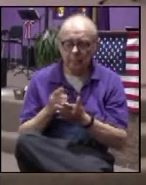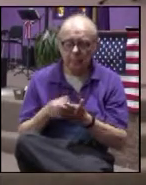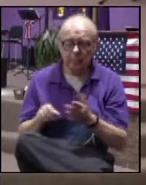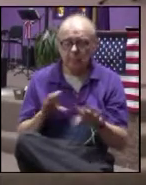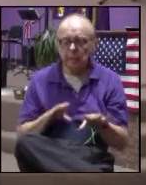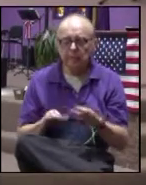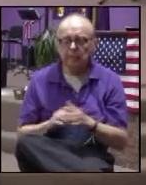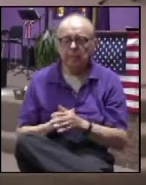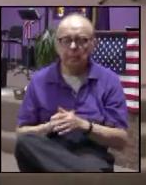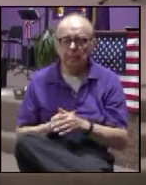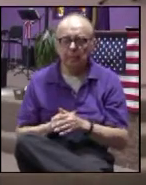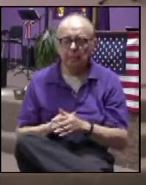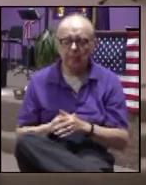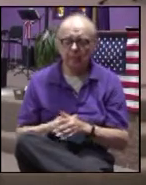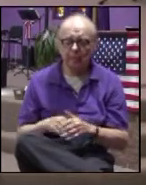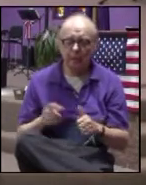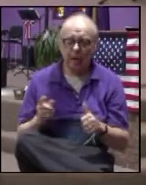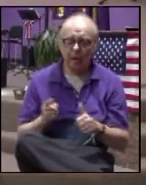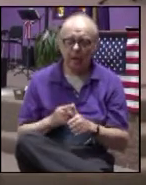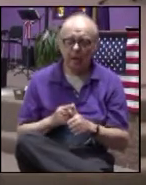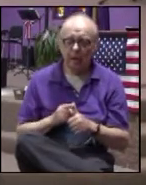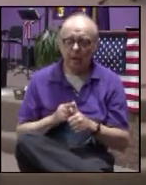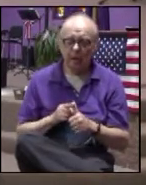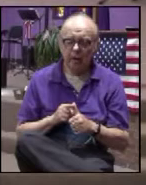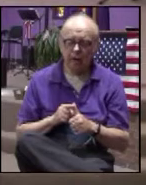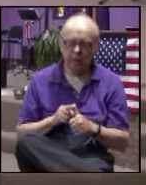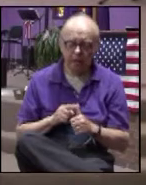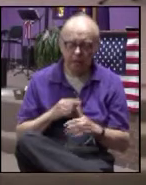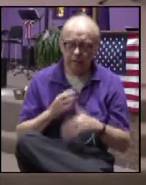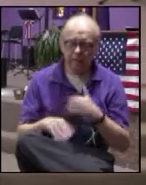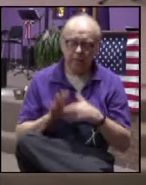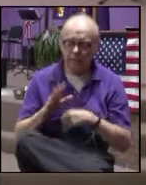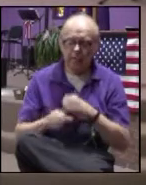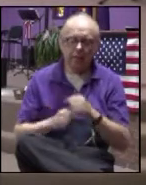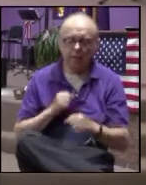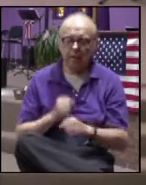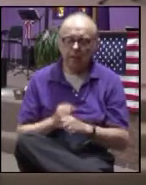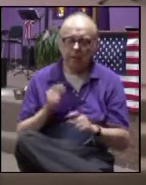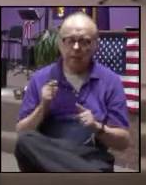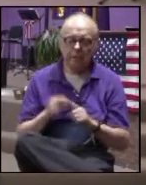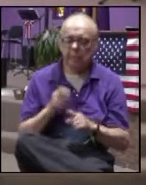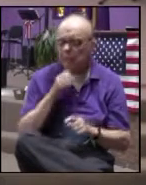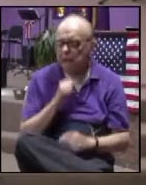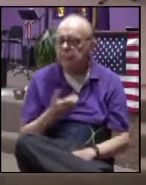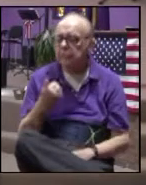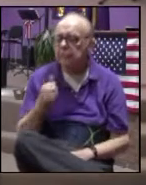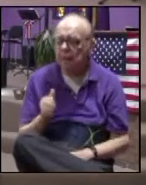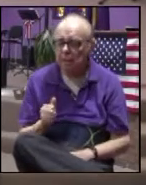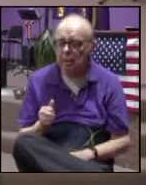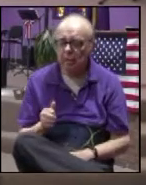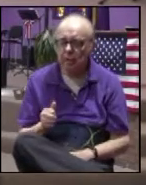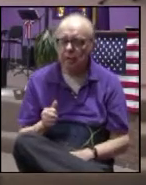do. For the next 5 years until the age of 10, they would teach them